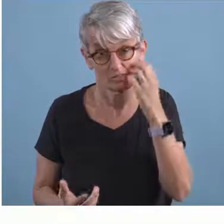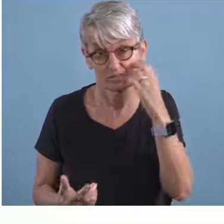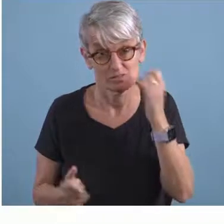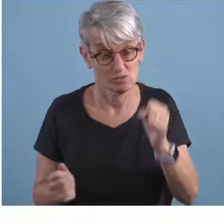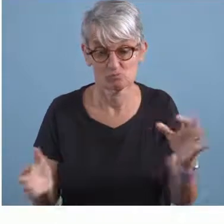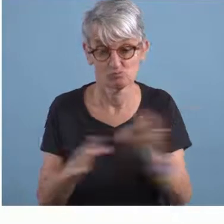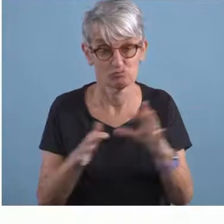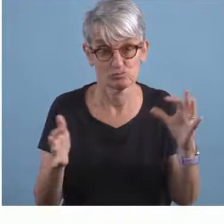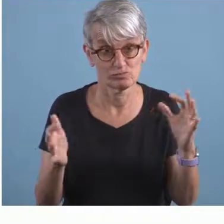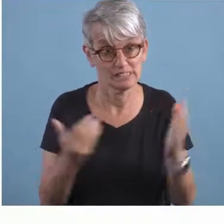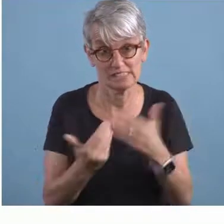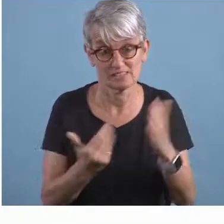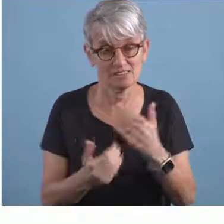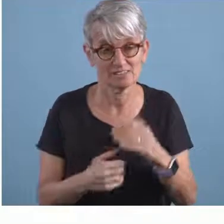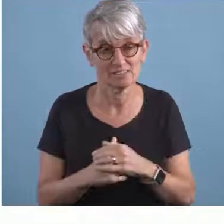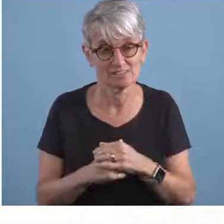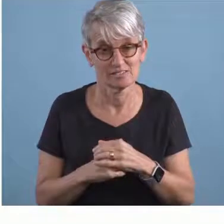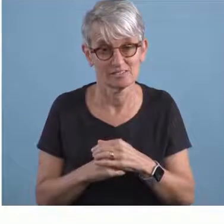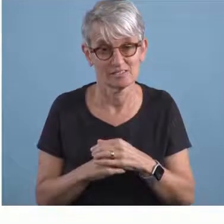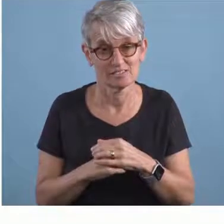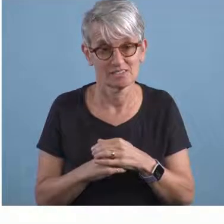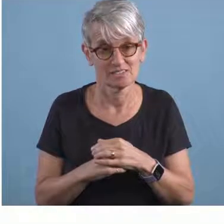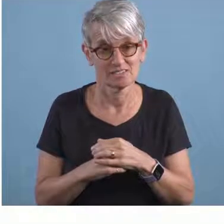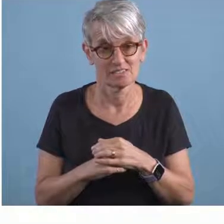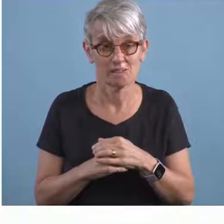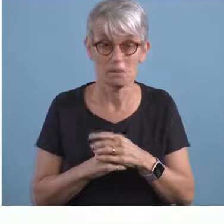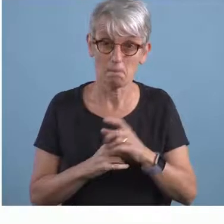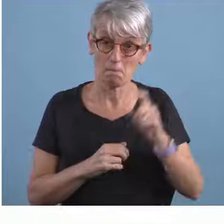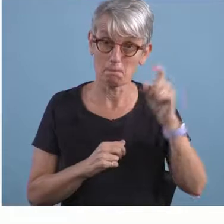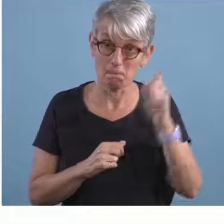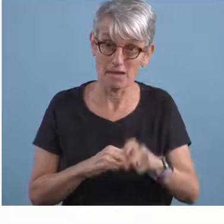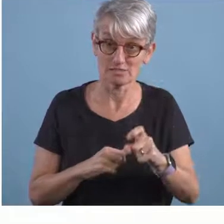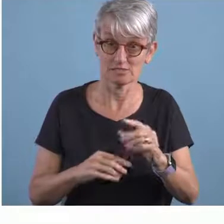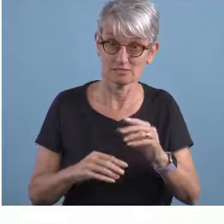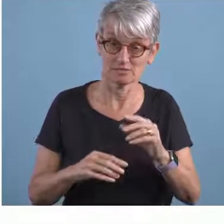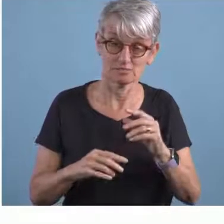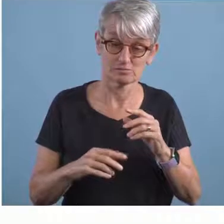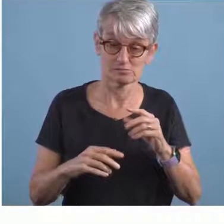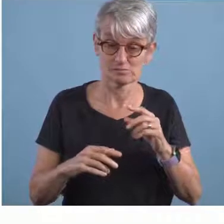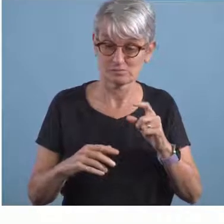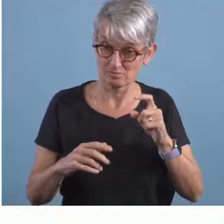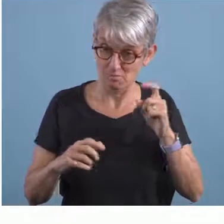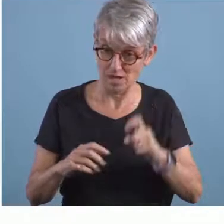touch, it is not essential to telepractice to do that. It was her preference, her choice,